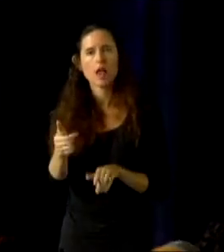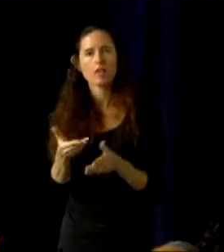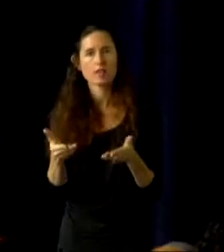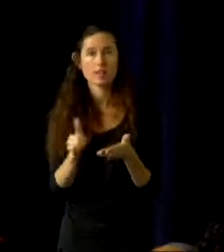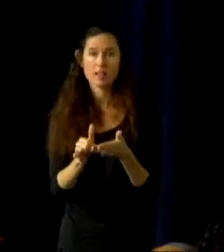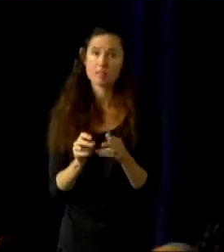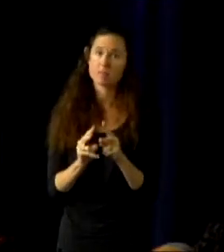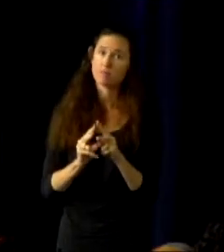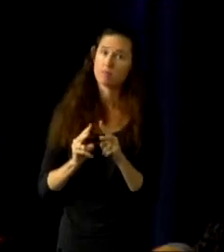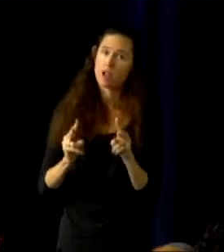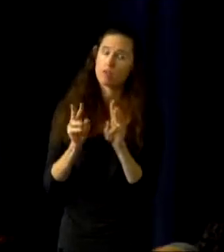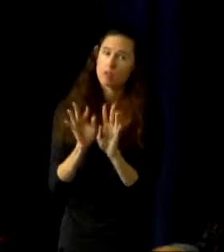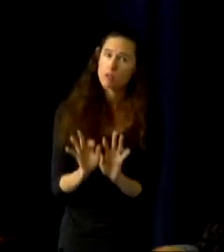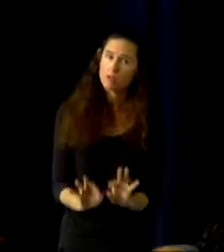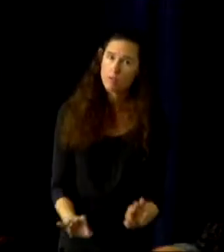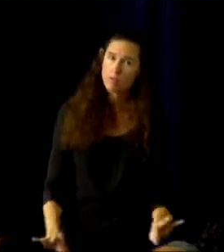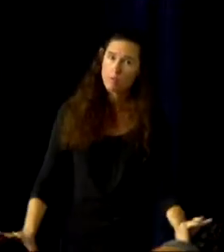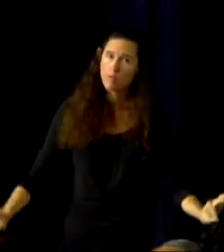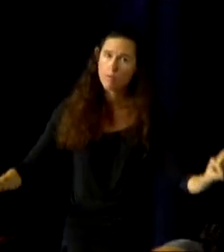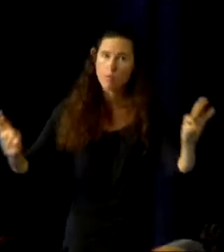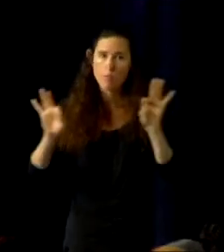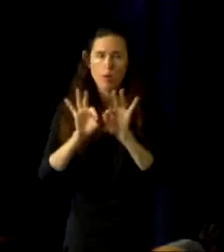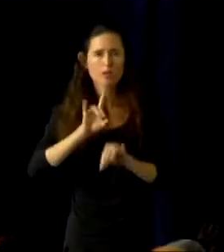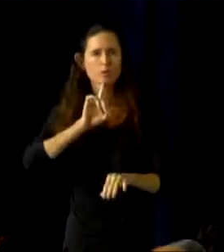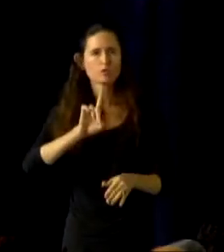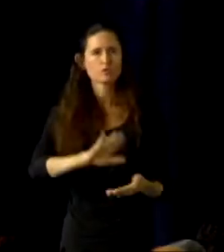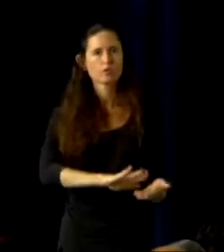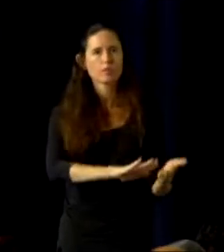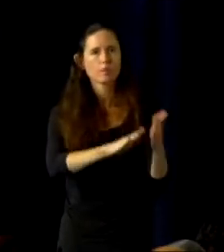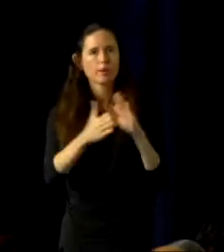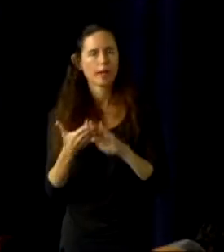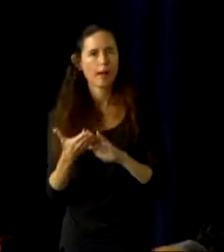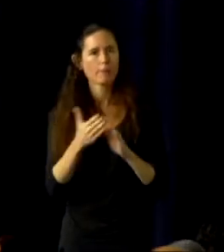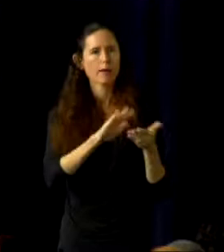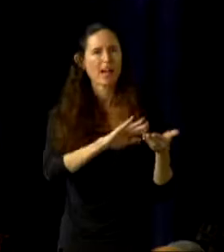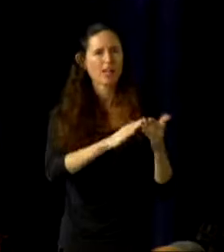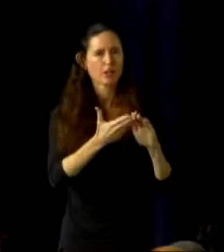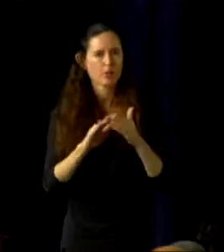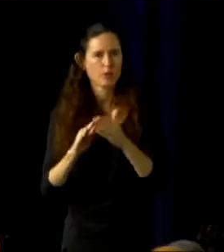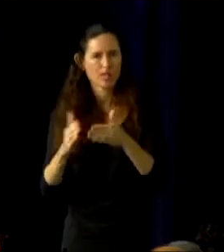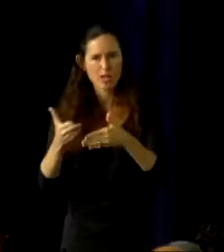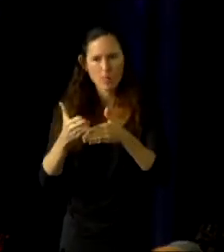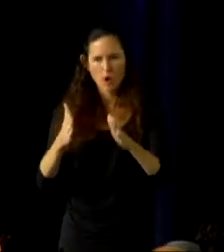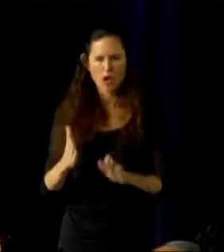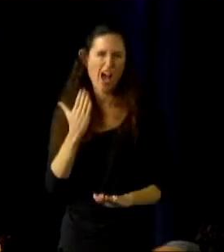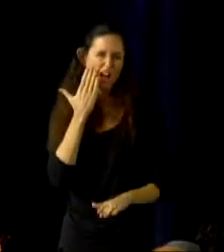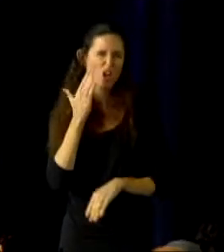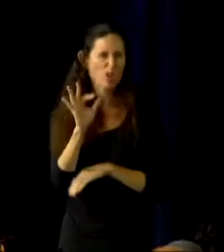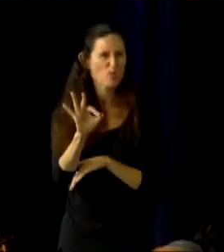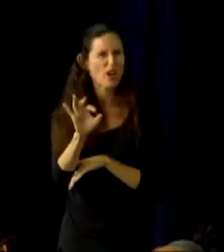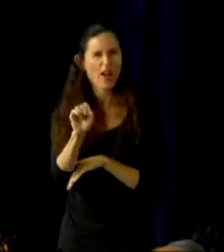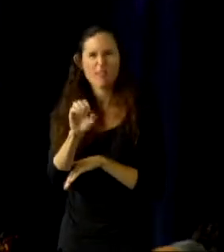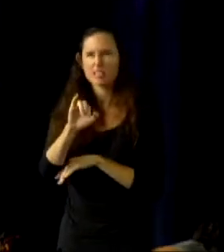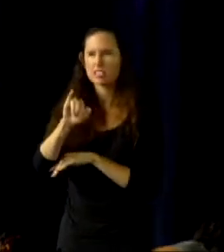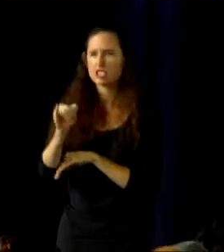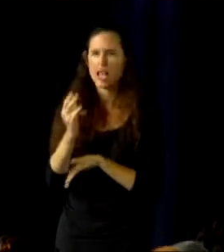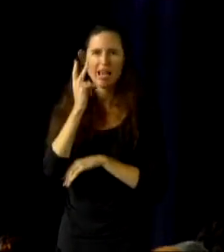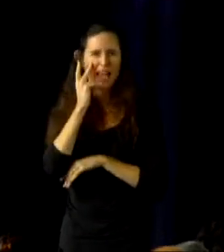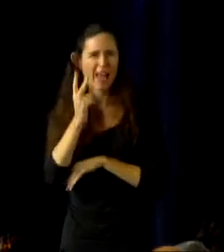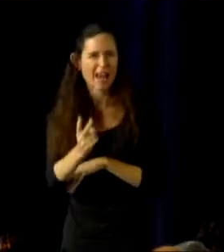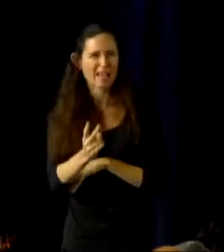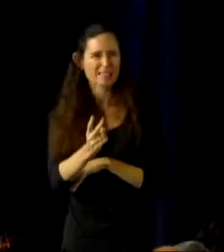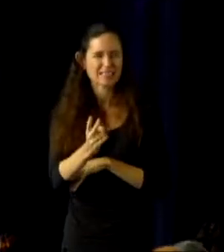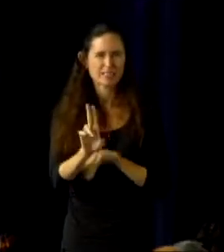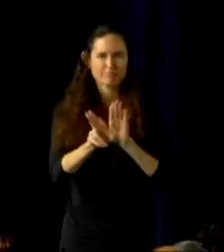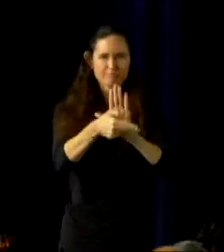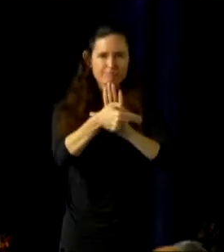and you've heard me say this before, is that we truly become a community partner. I know that we're FSCJ, and I see us wearing our logos